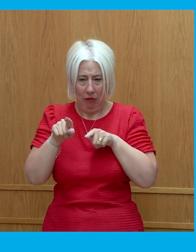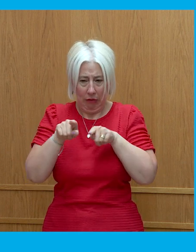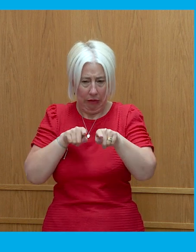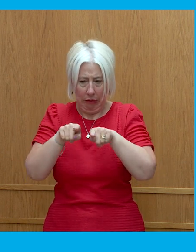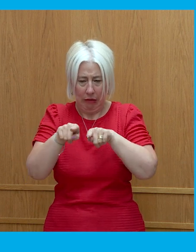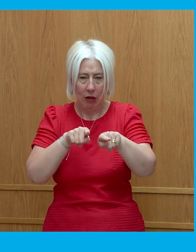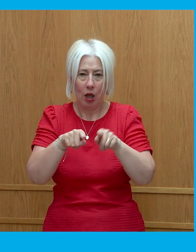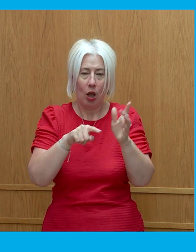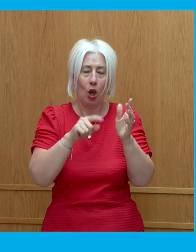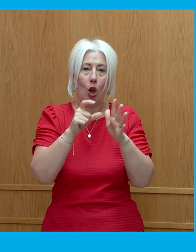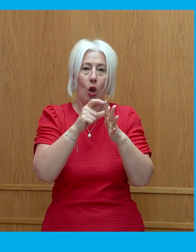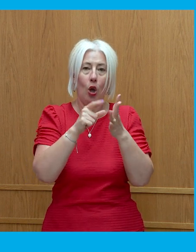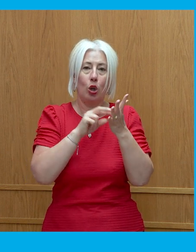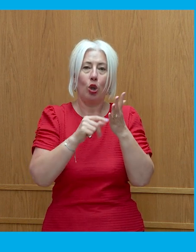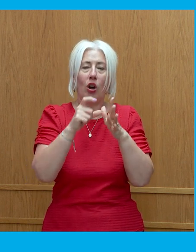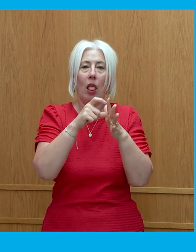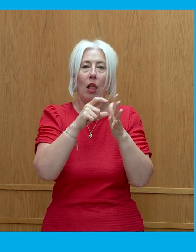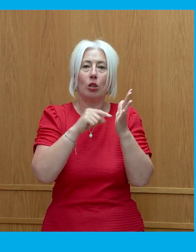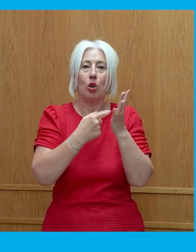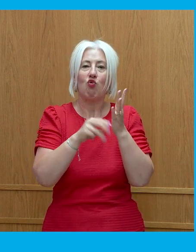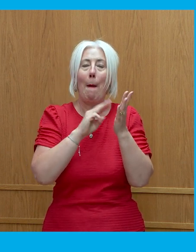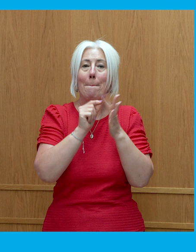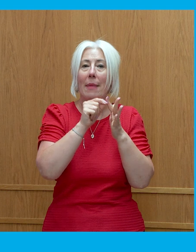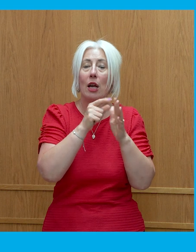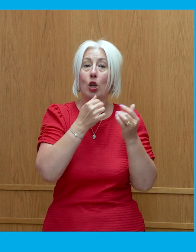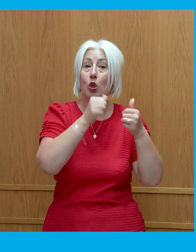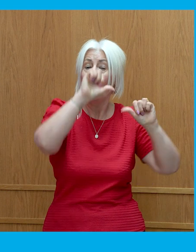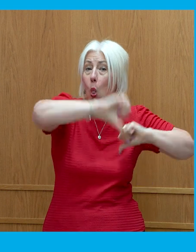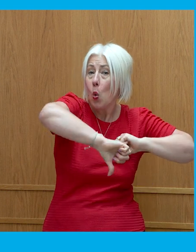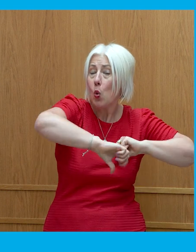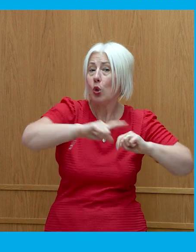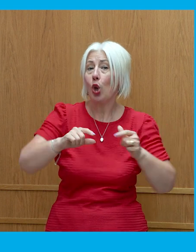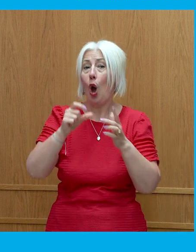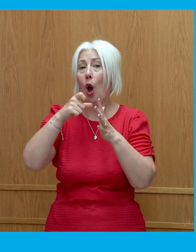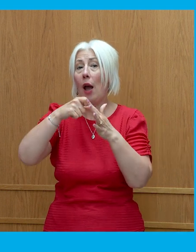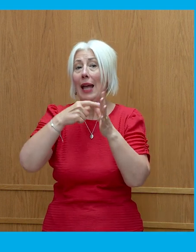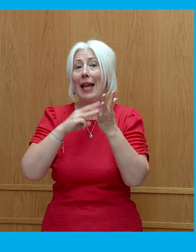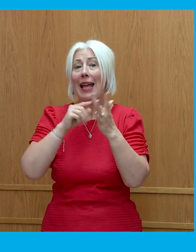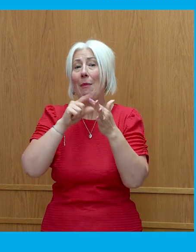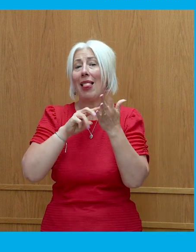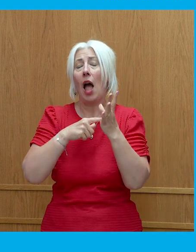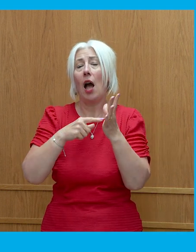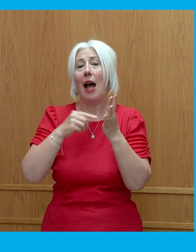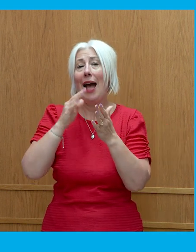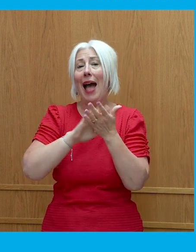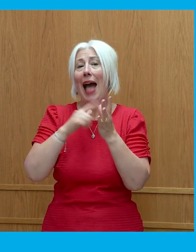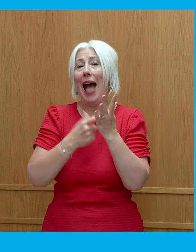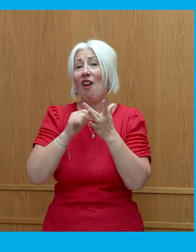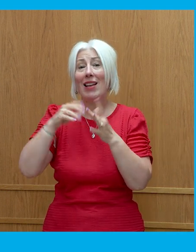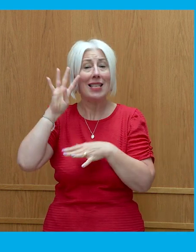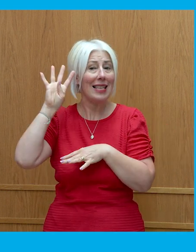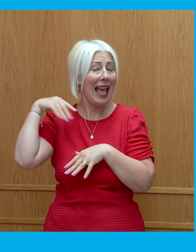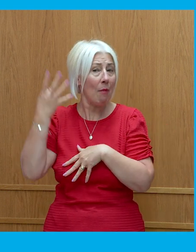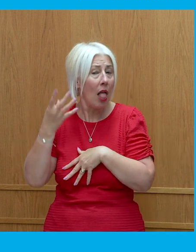it Donald Trump's to lose? Is it Kamala Harris's to lose? So it's just it, I think the whole thing has just